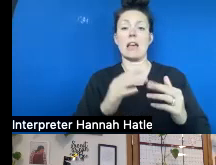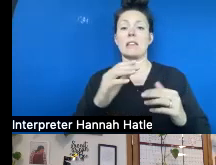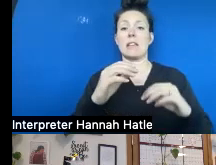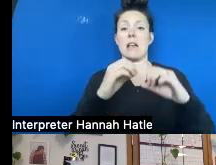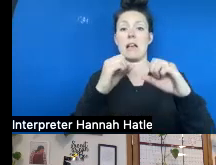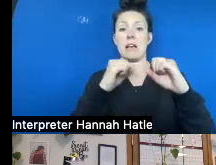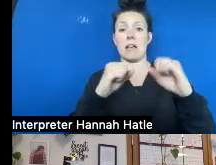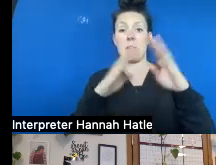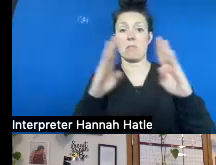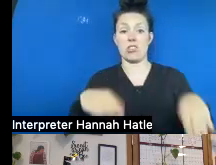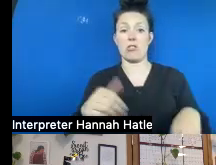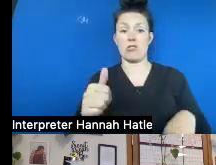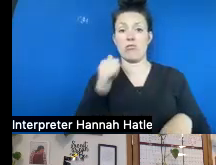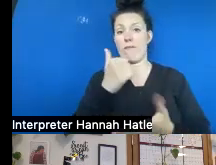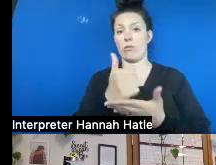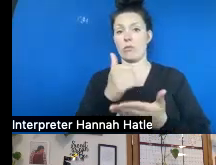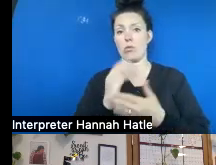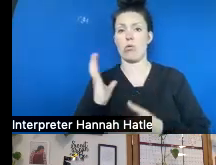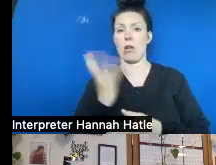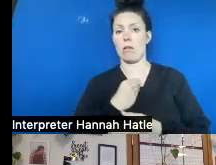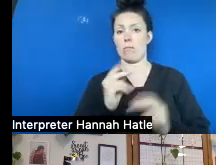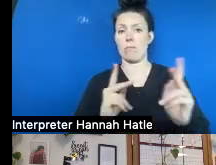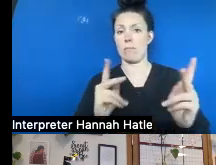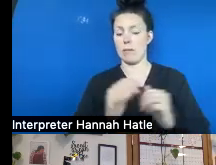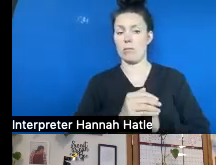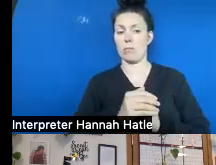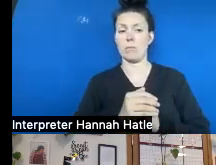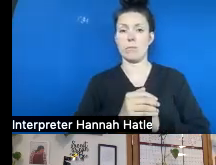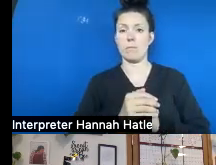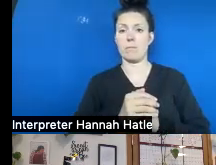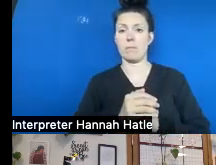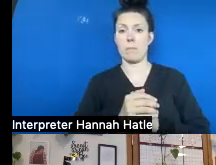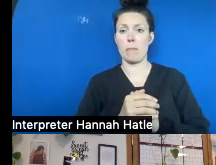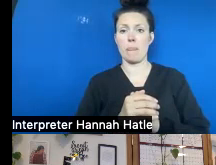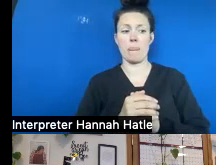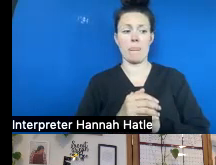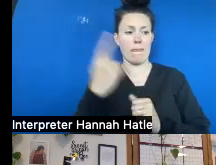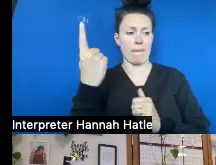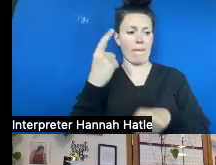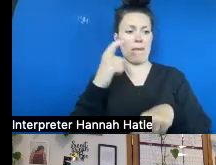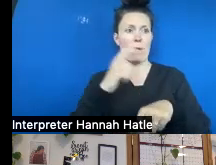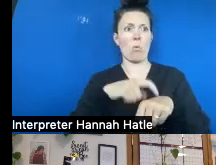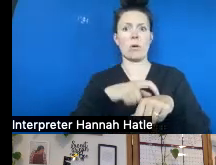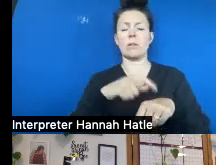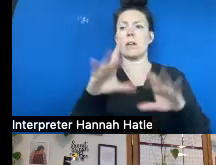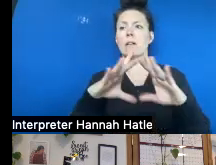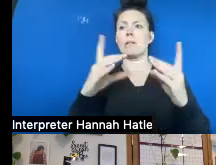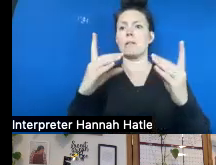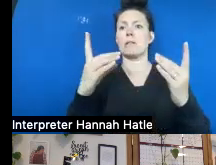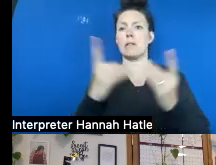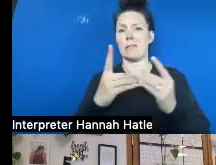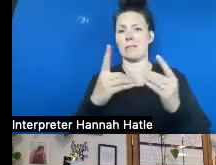proactive ahead of time, because the responsibility, we had a visit from Department of Health and